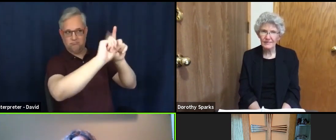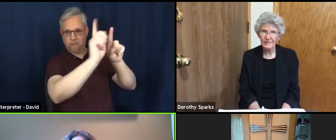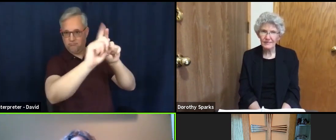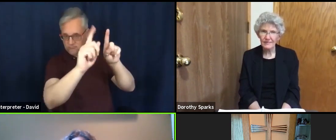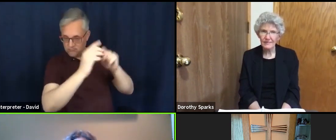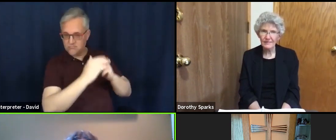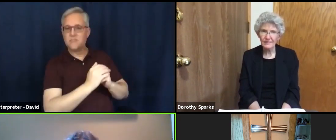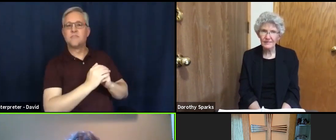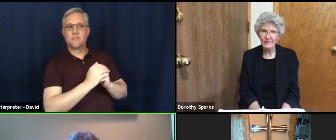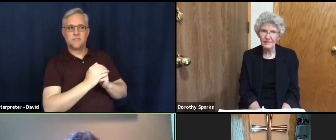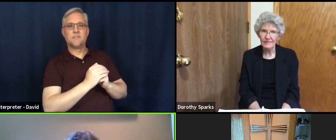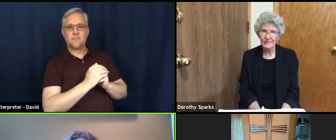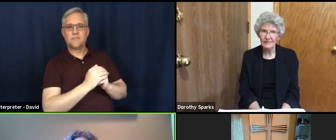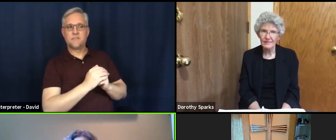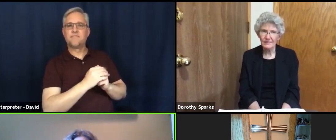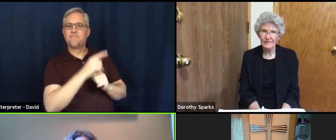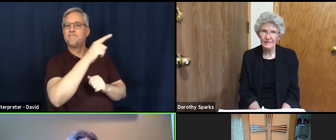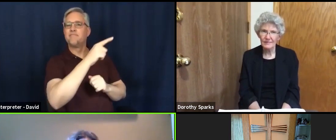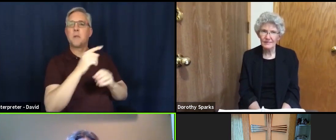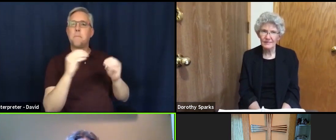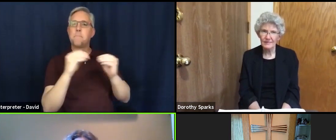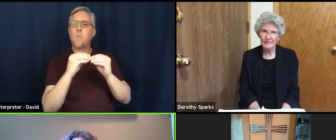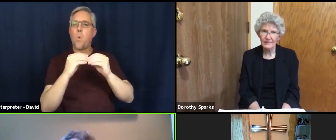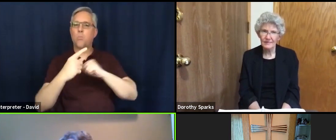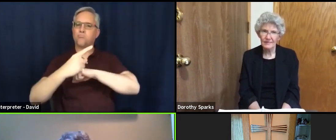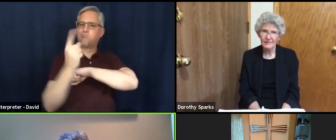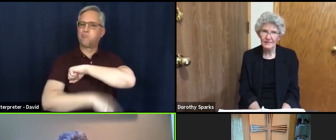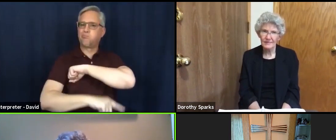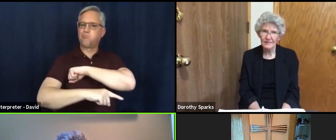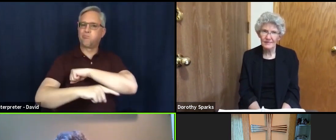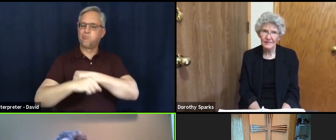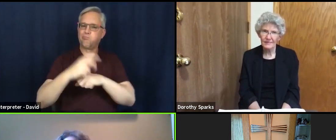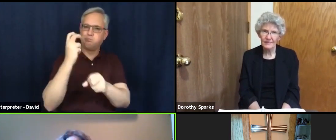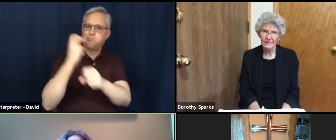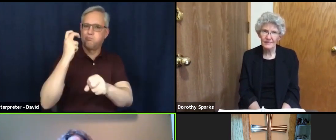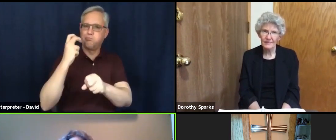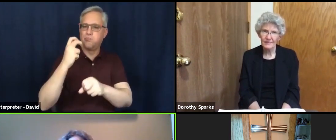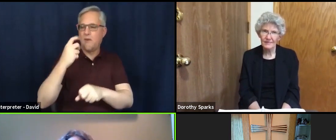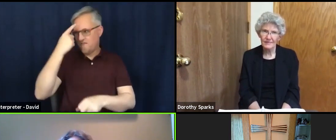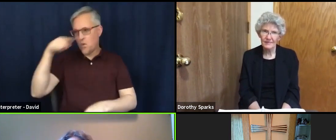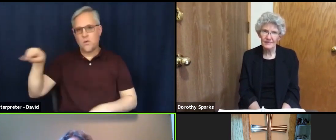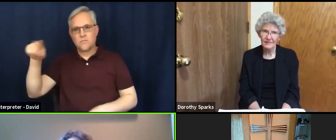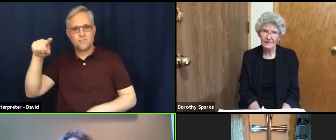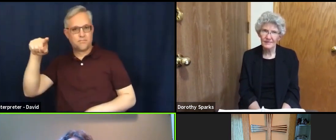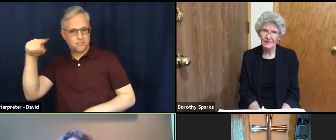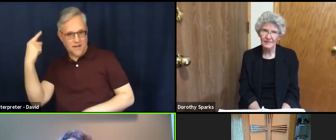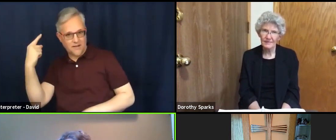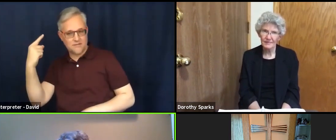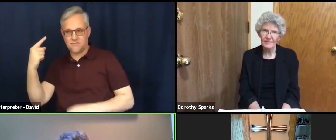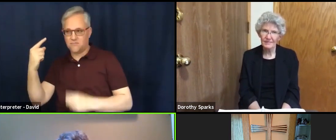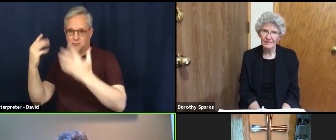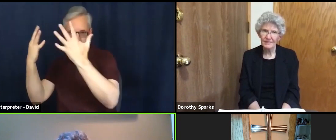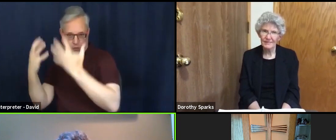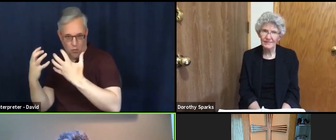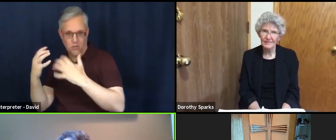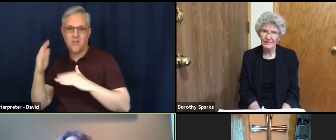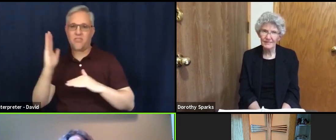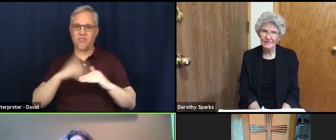people with Black skin than for people with white skin. And one example of this is